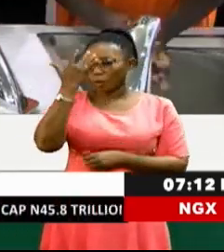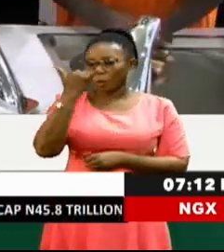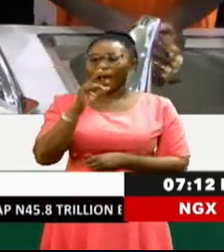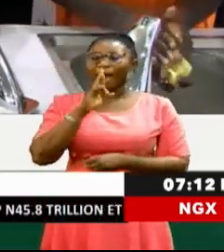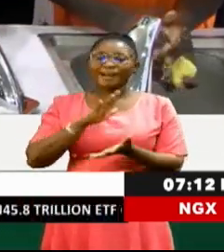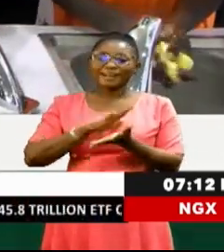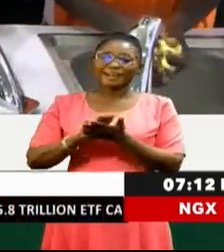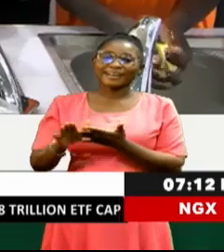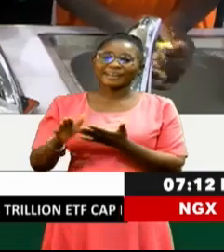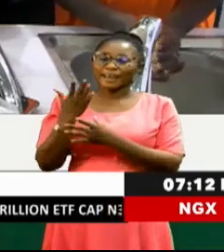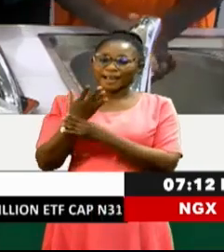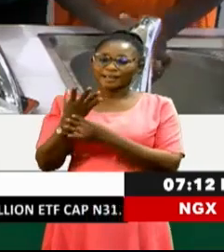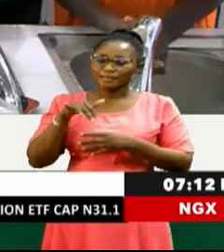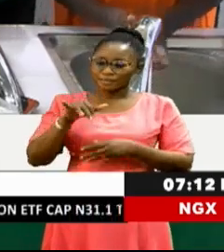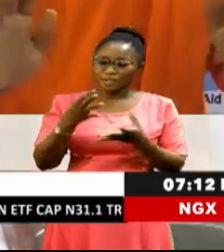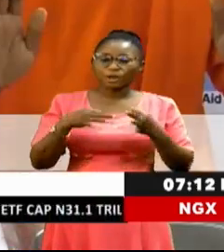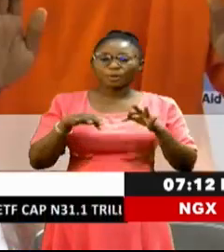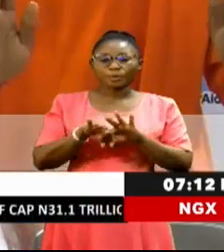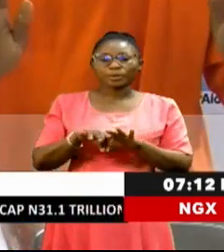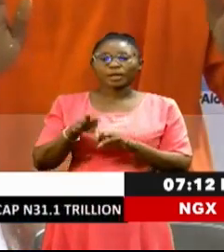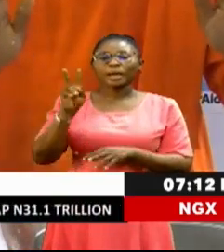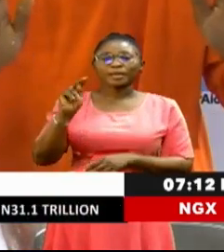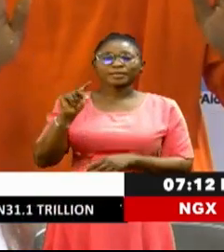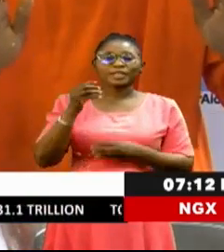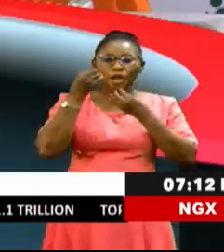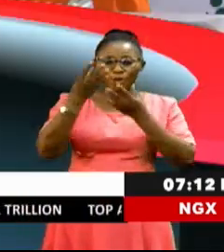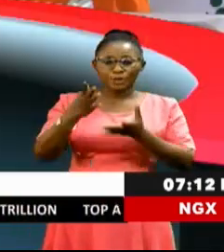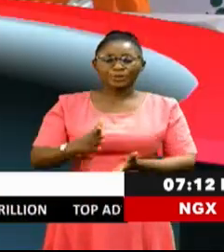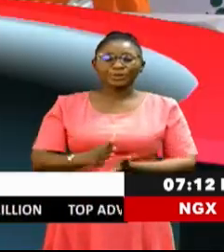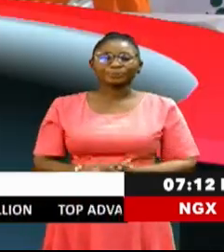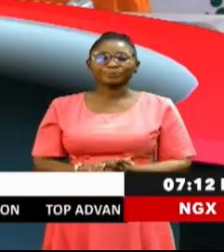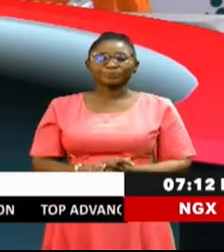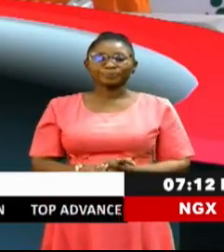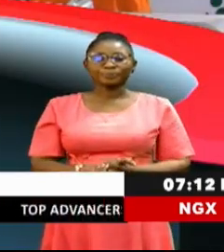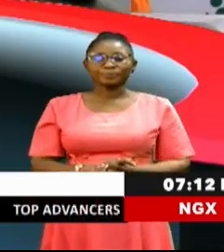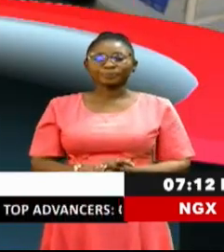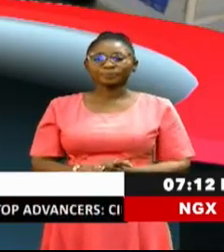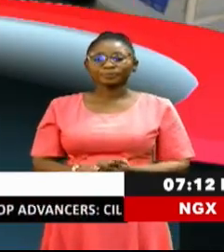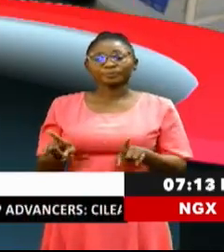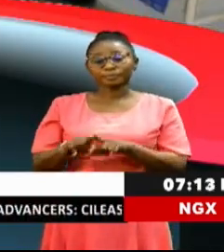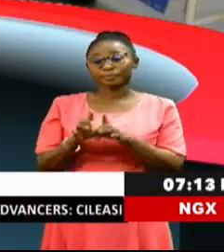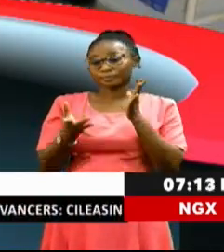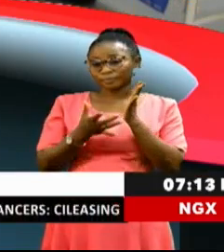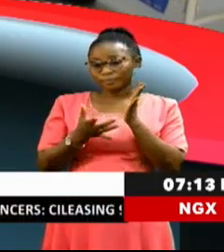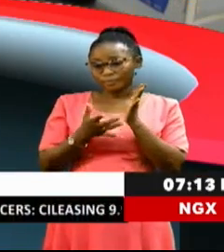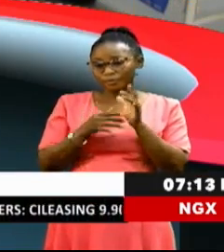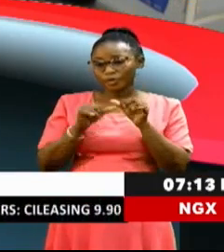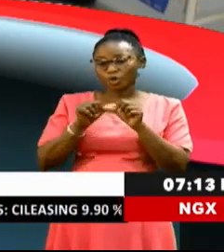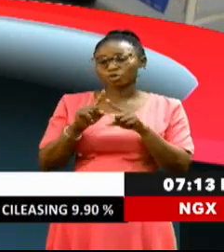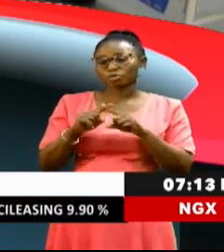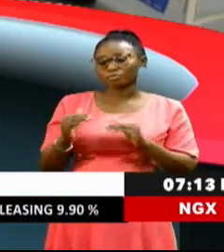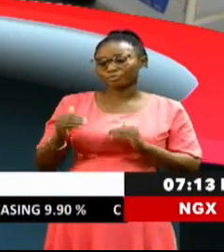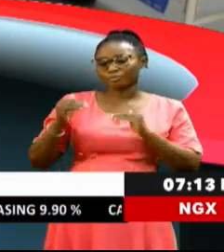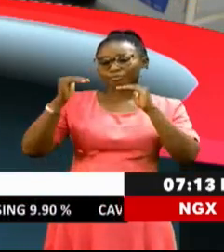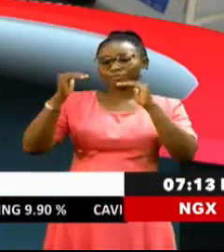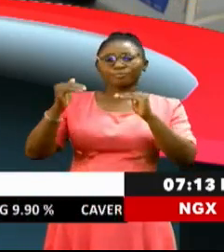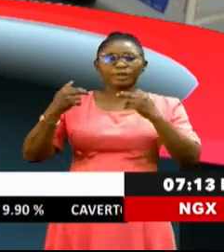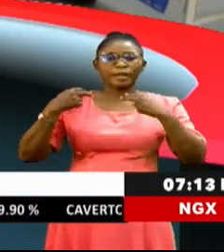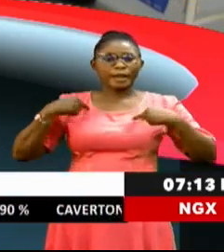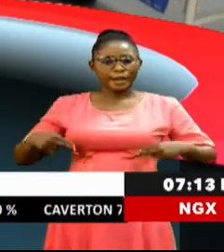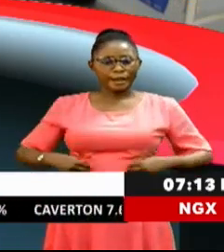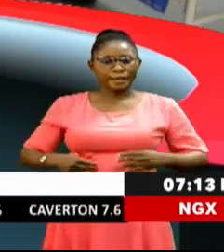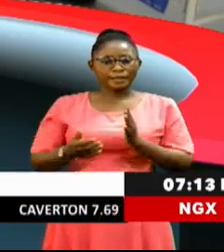Still Important? Smallsberg, NTA News. As technology continues to advance, health